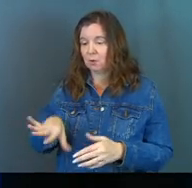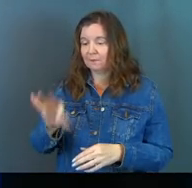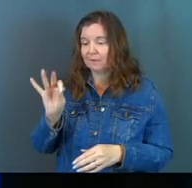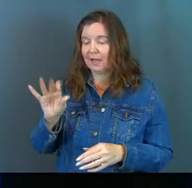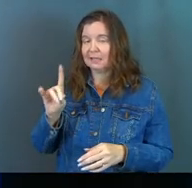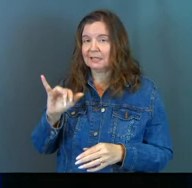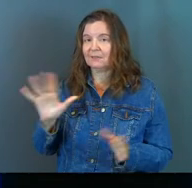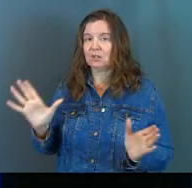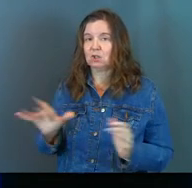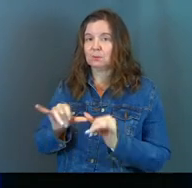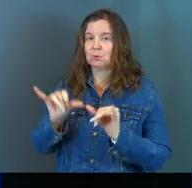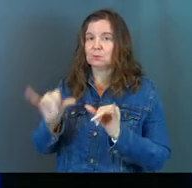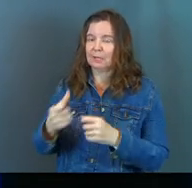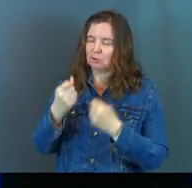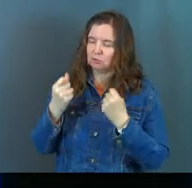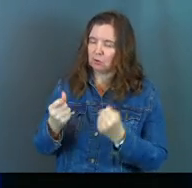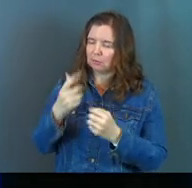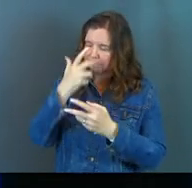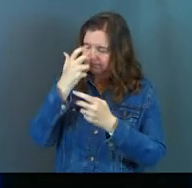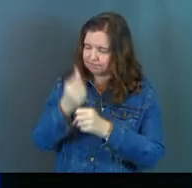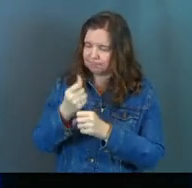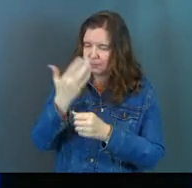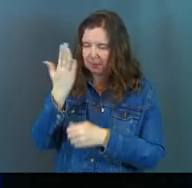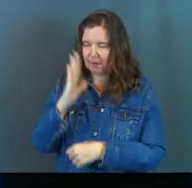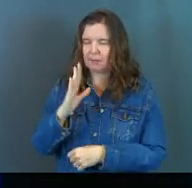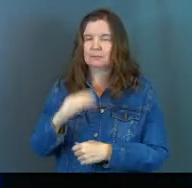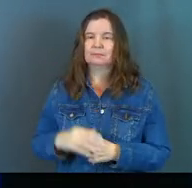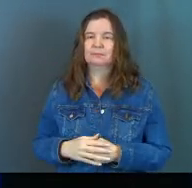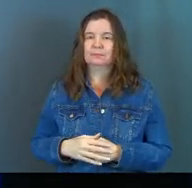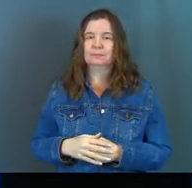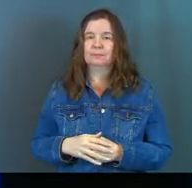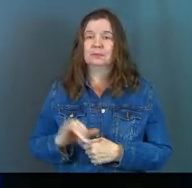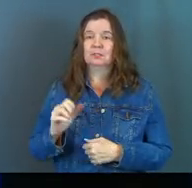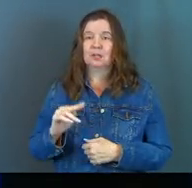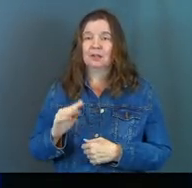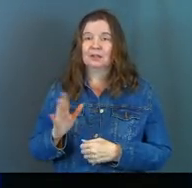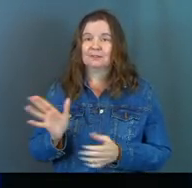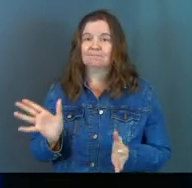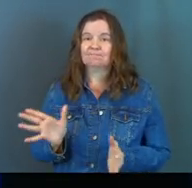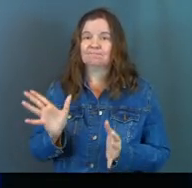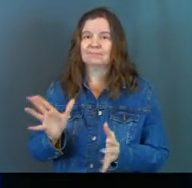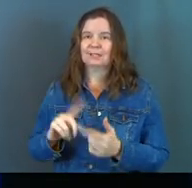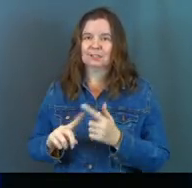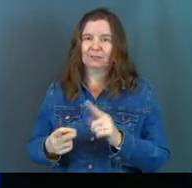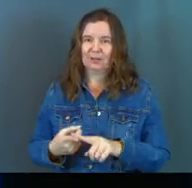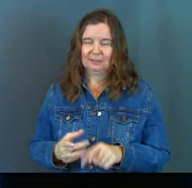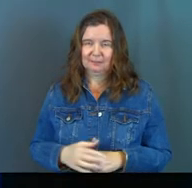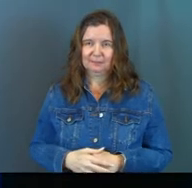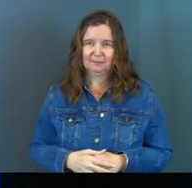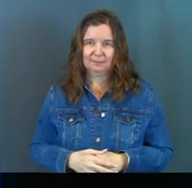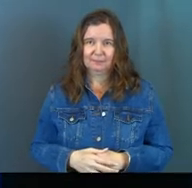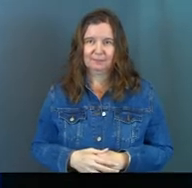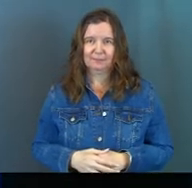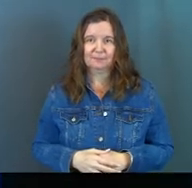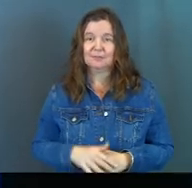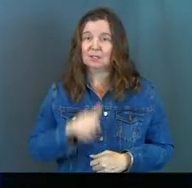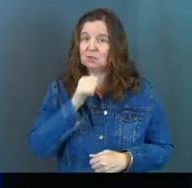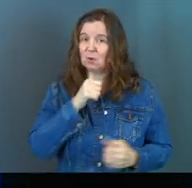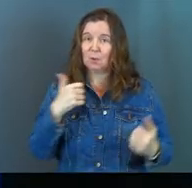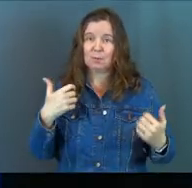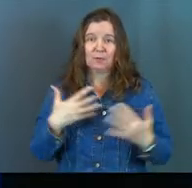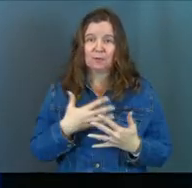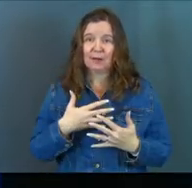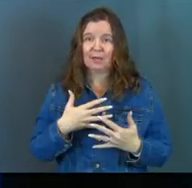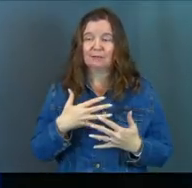encouraged him to stay strong in his faith in God. Jonathan pep talks his friend. "Don't be